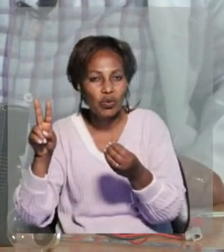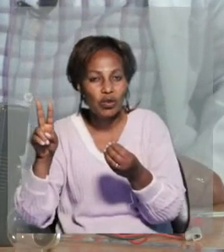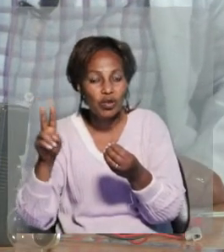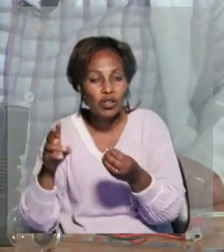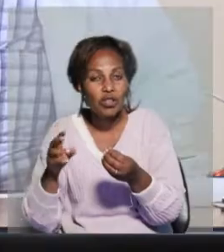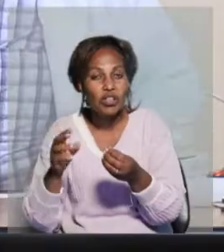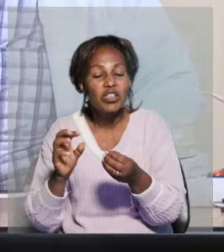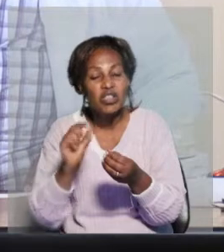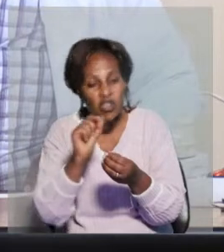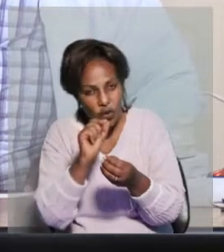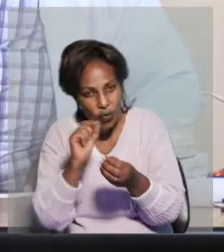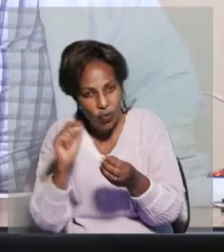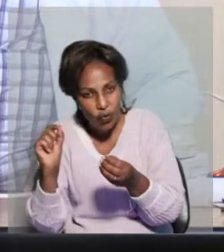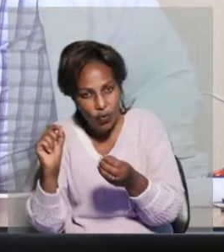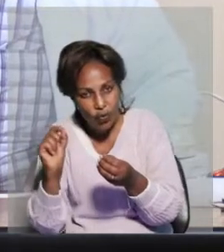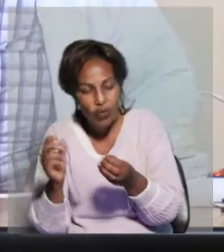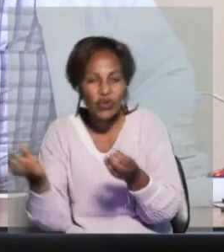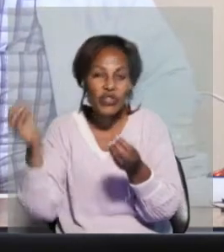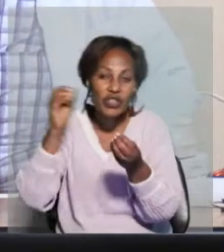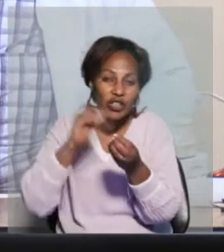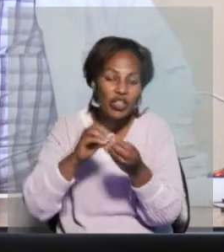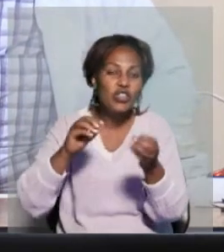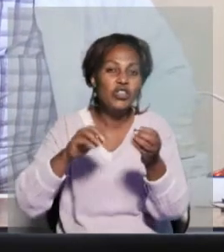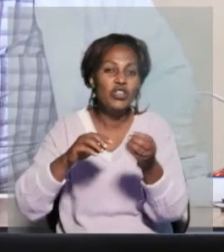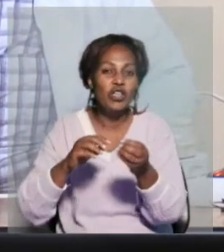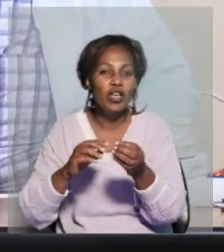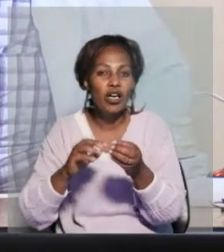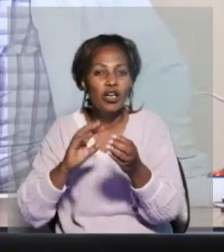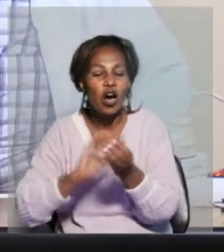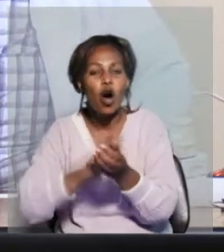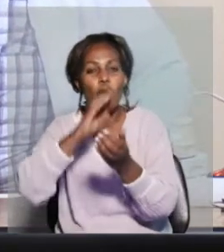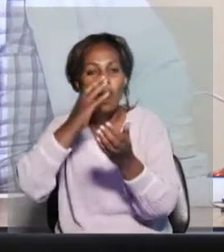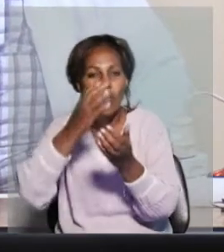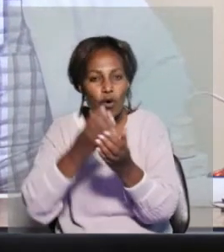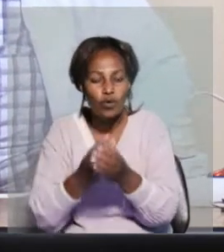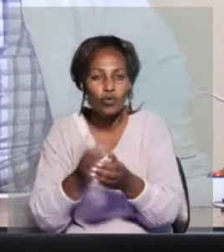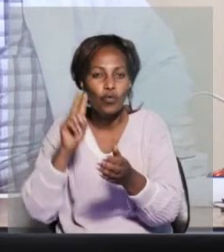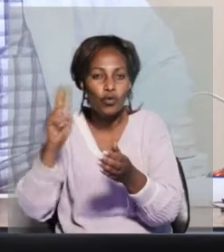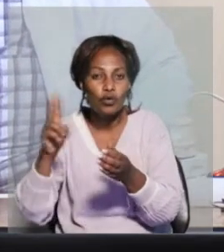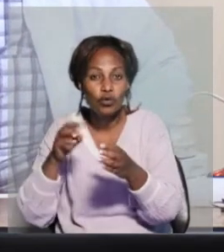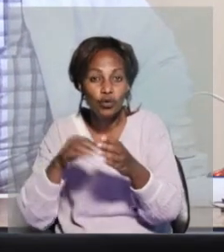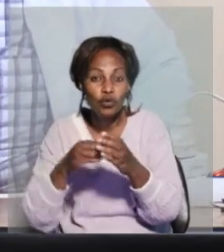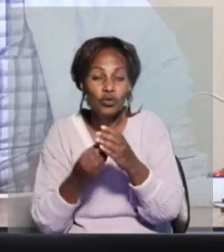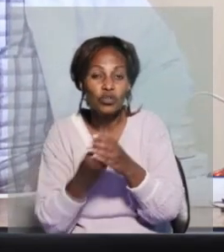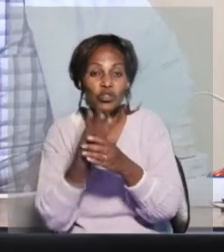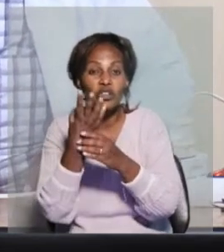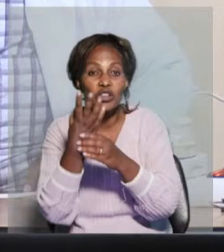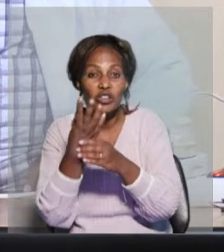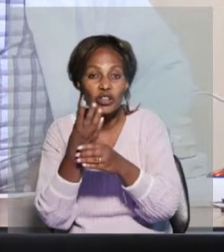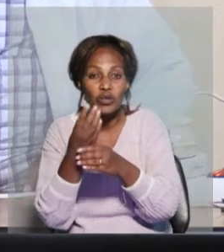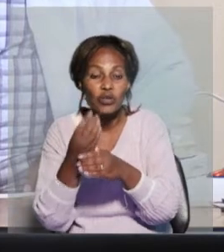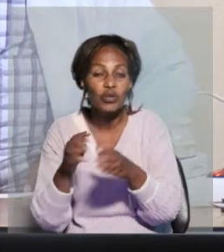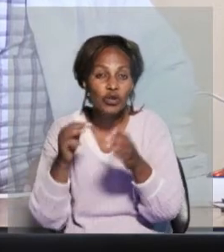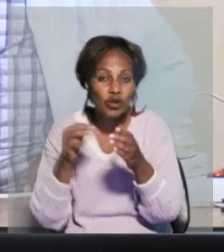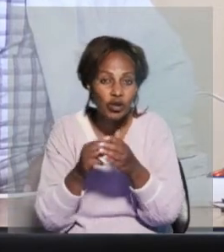Yeah. Therefore, the additional amount of voltage generated by the presence of this light is